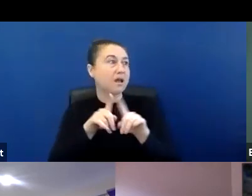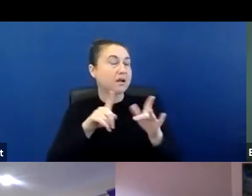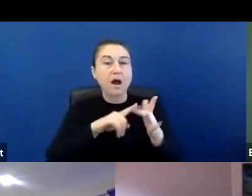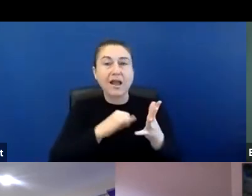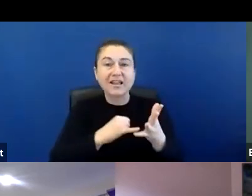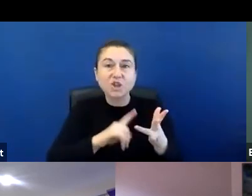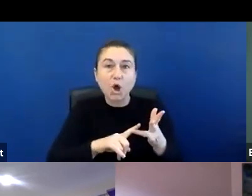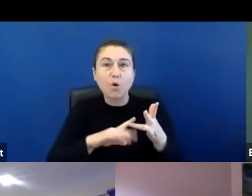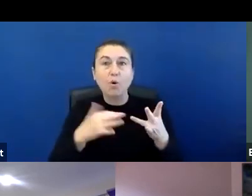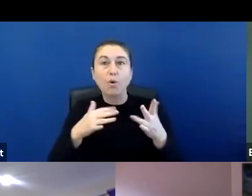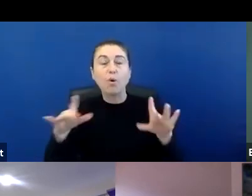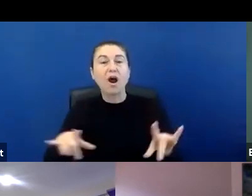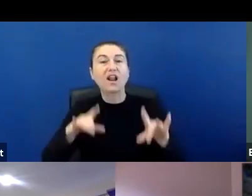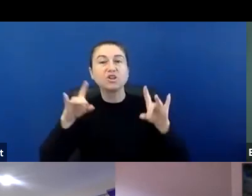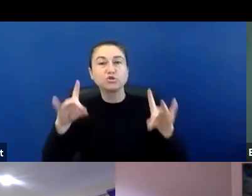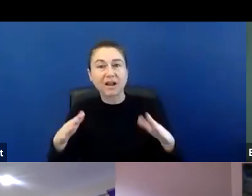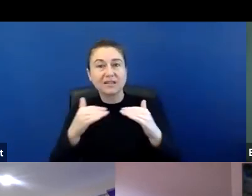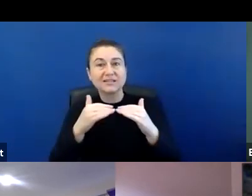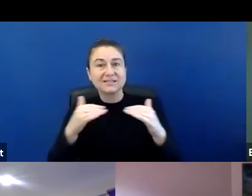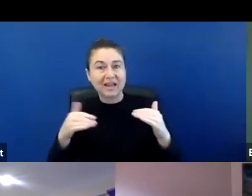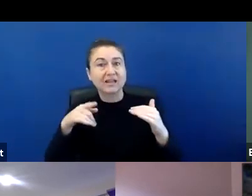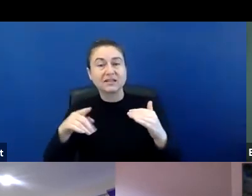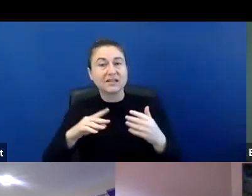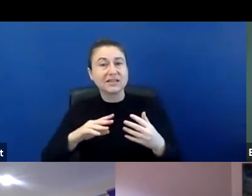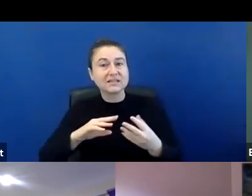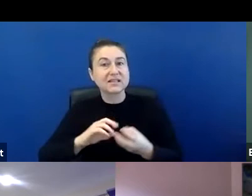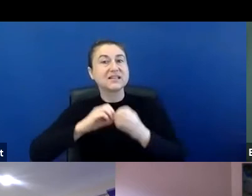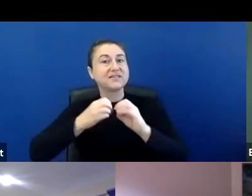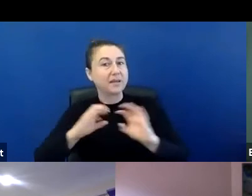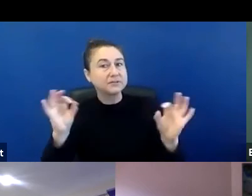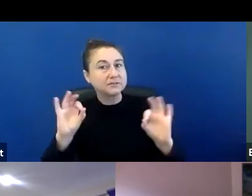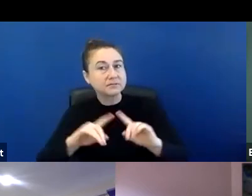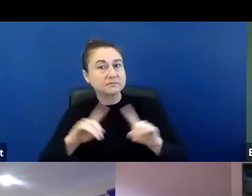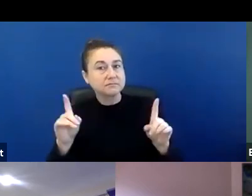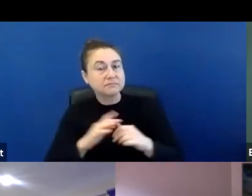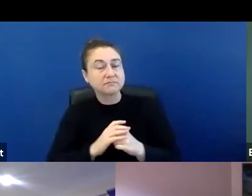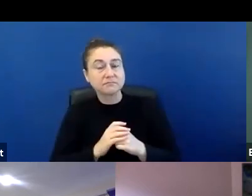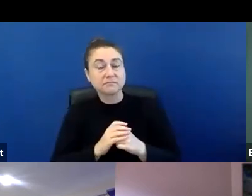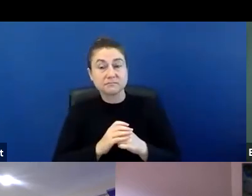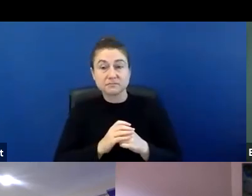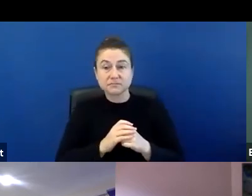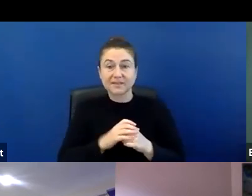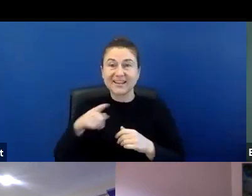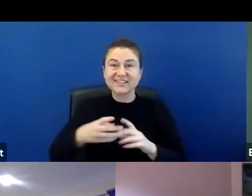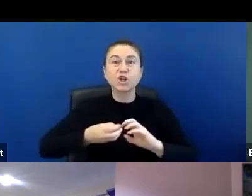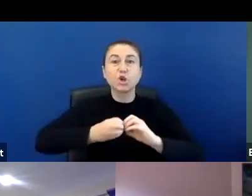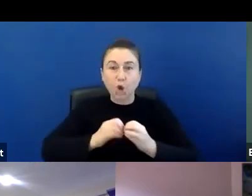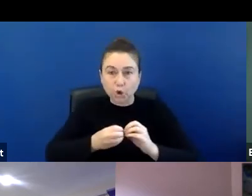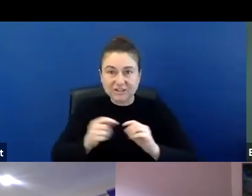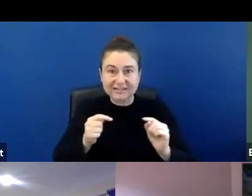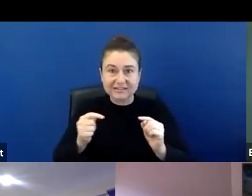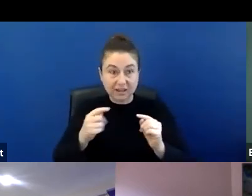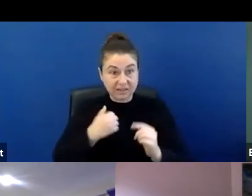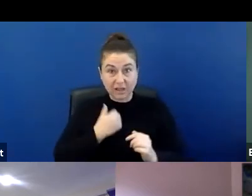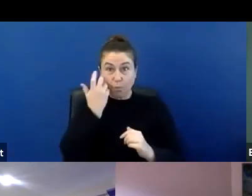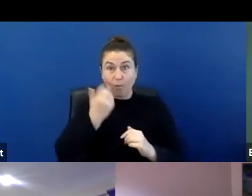an Australian standard is developed. And I mean, it's always been my struggle